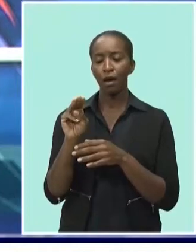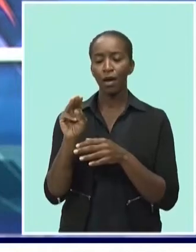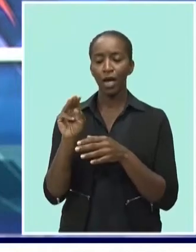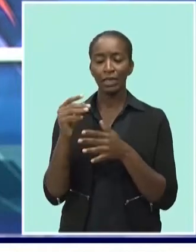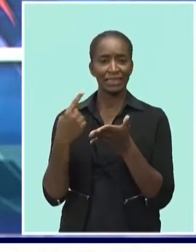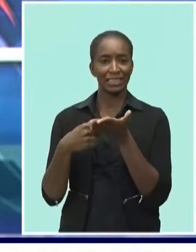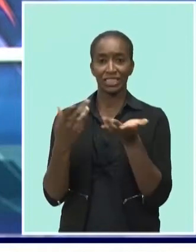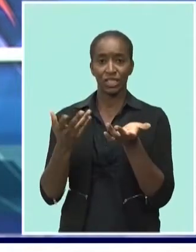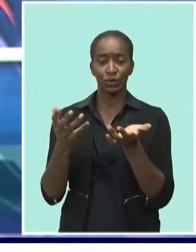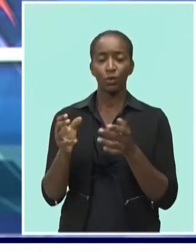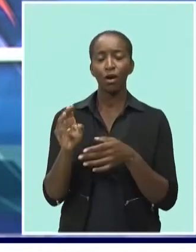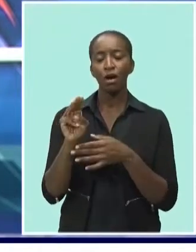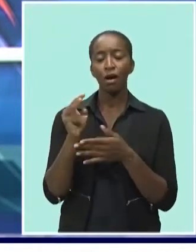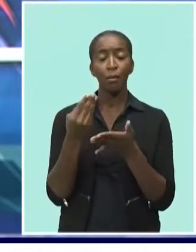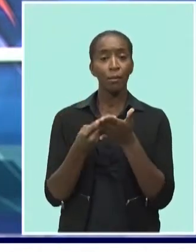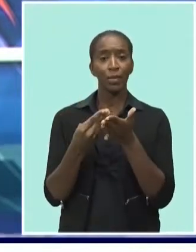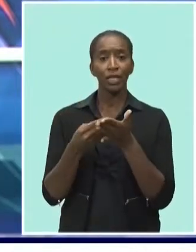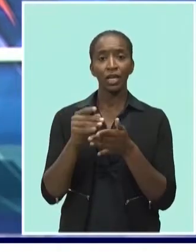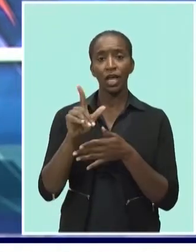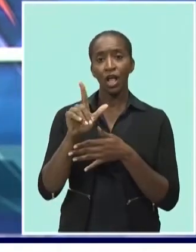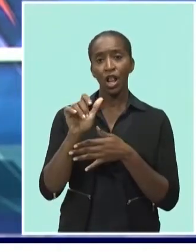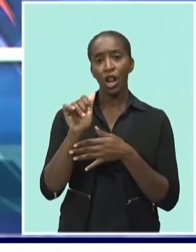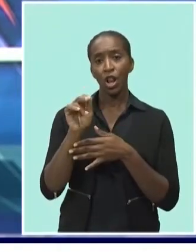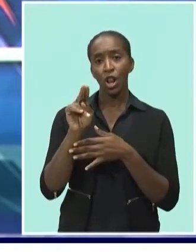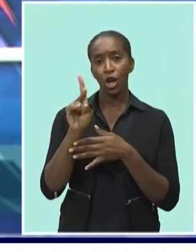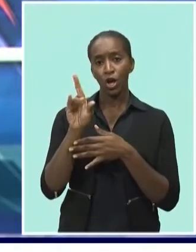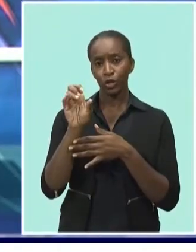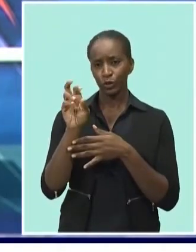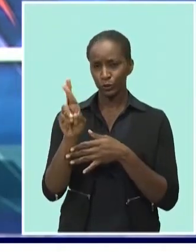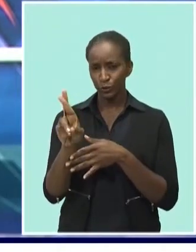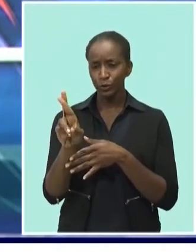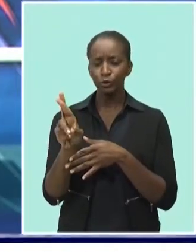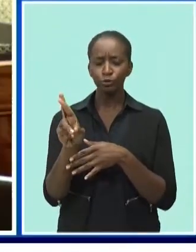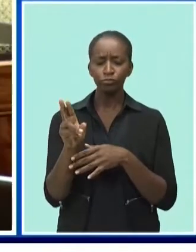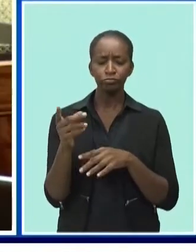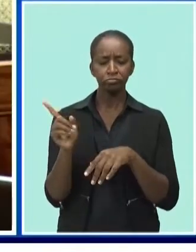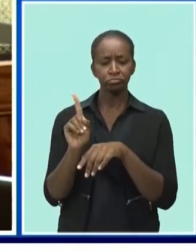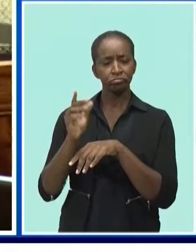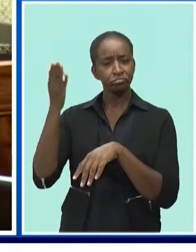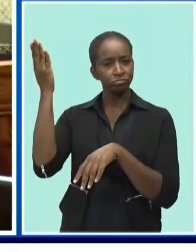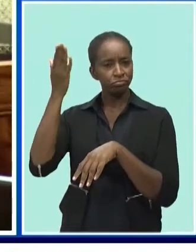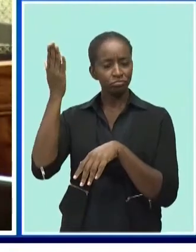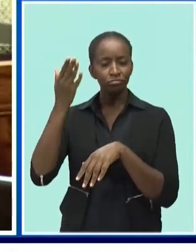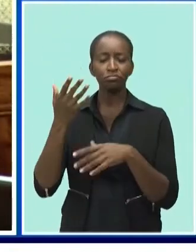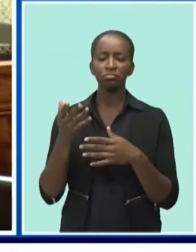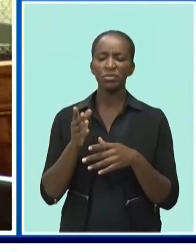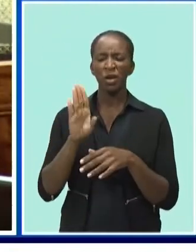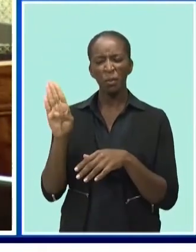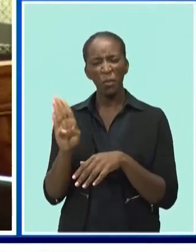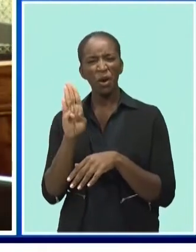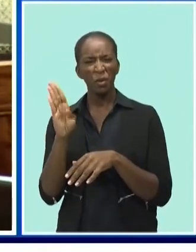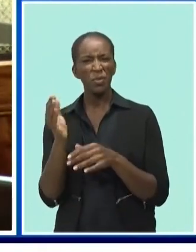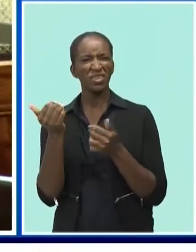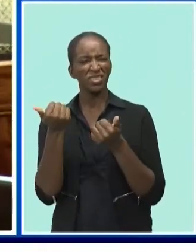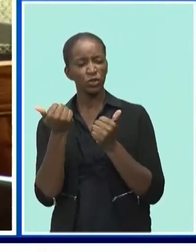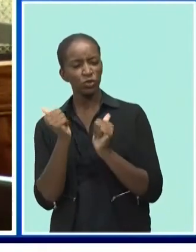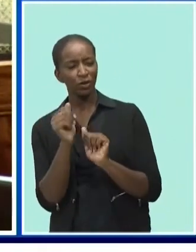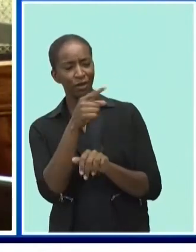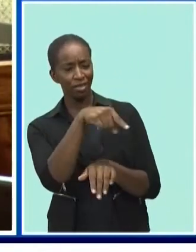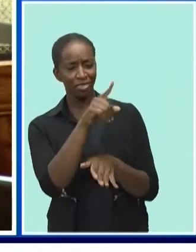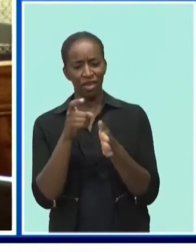Bill, she notes Barbados is trying to be compliant. It seems to me that in the very near future,